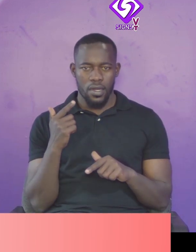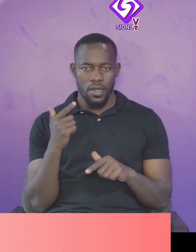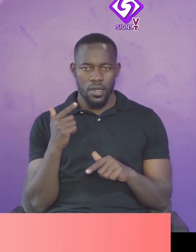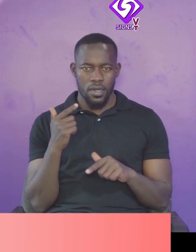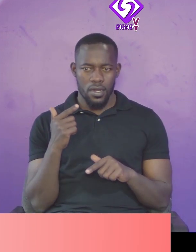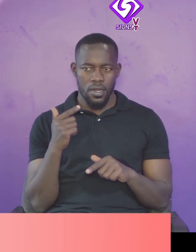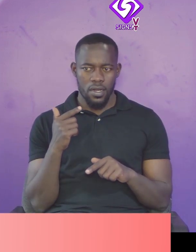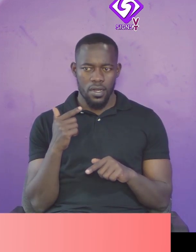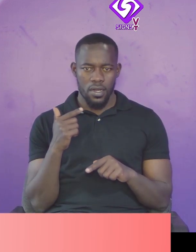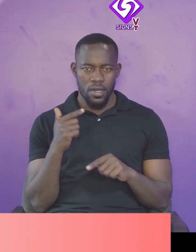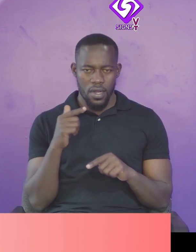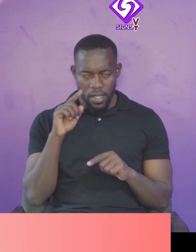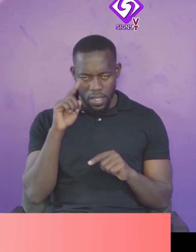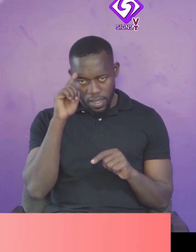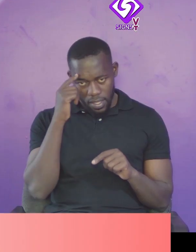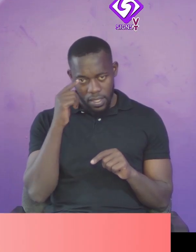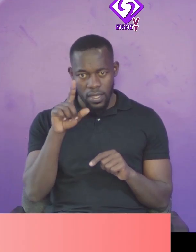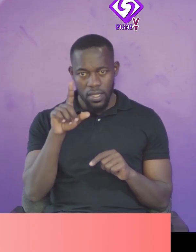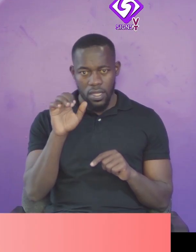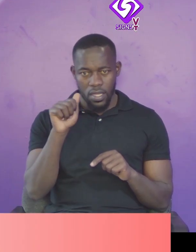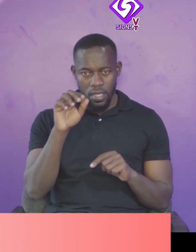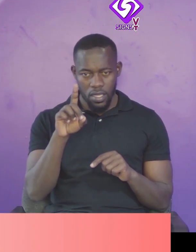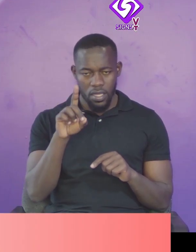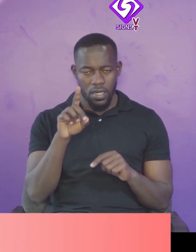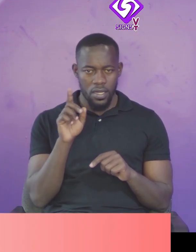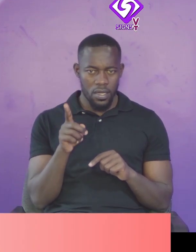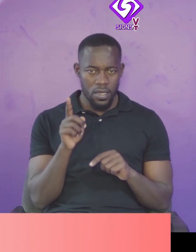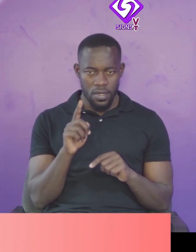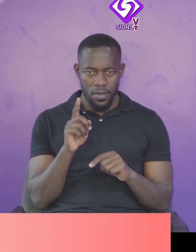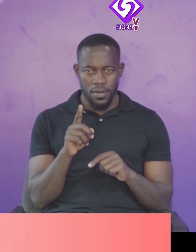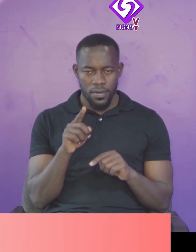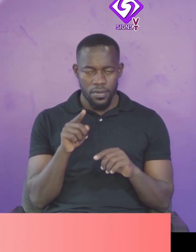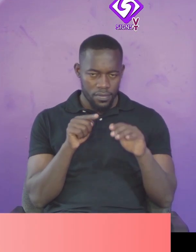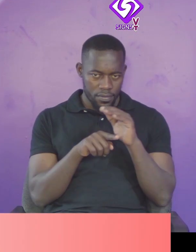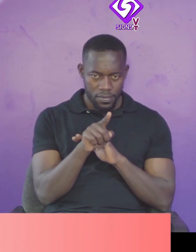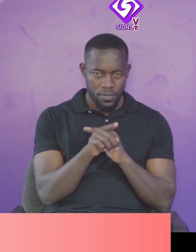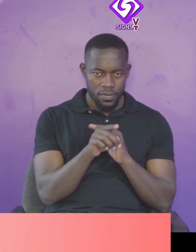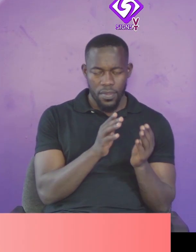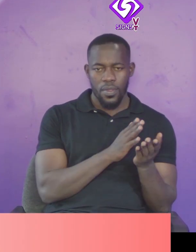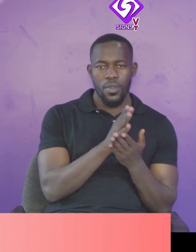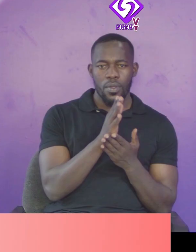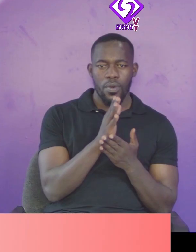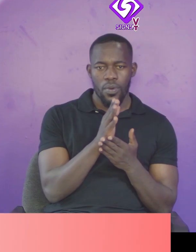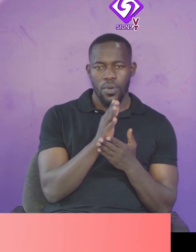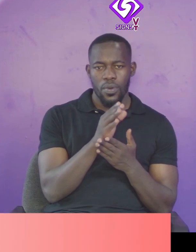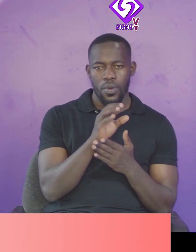Yeah. So I think Leeds took advantage of that, and they managed to score through